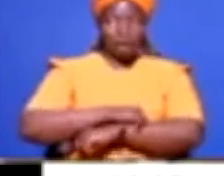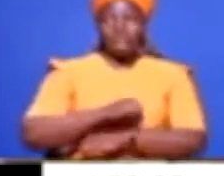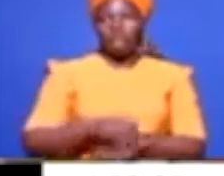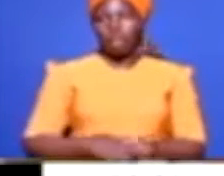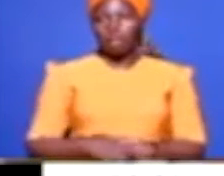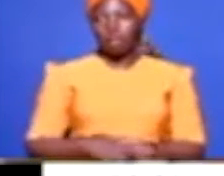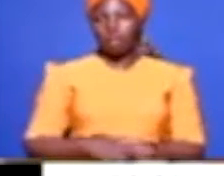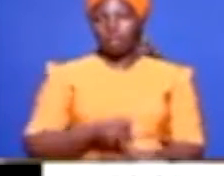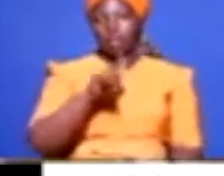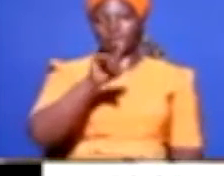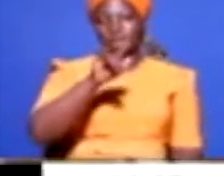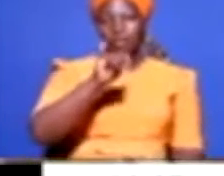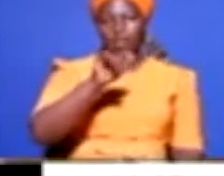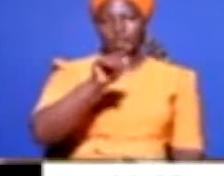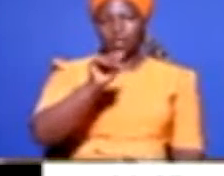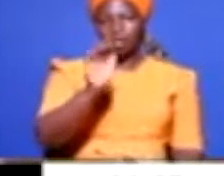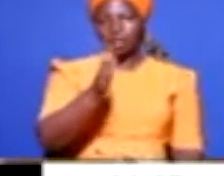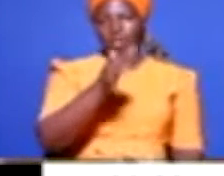Rita Shekina,